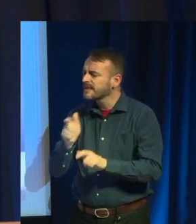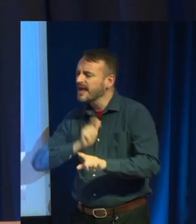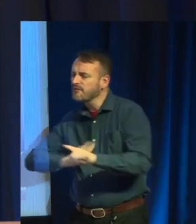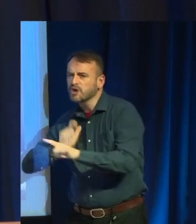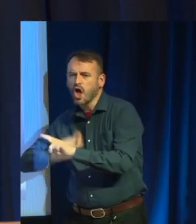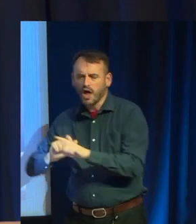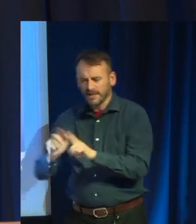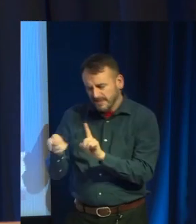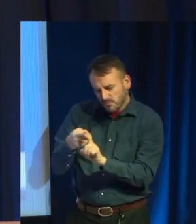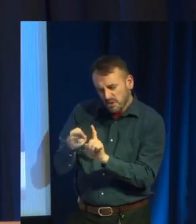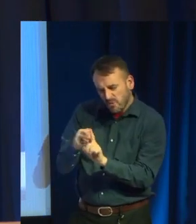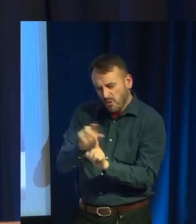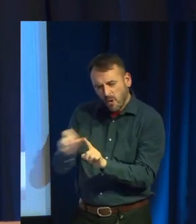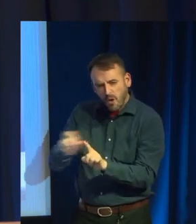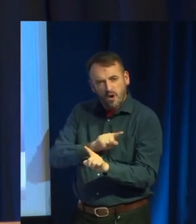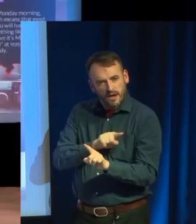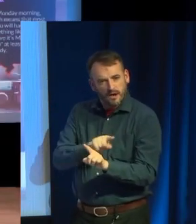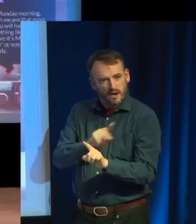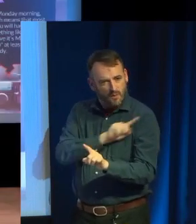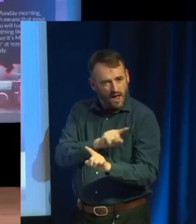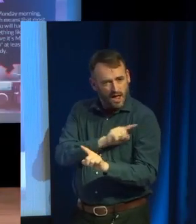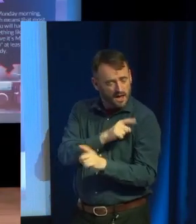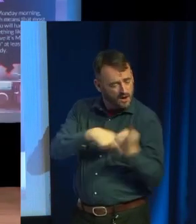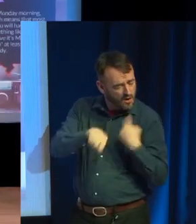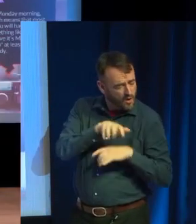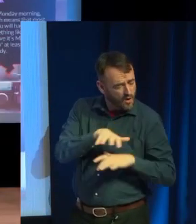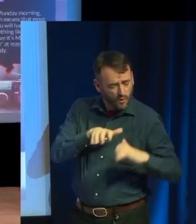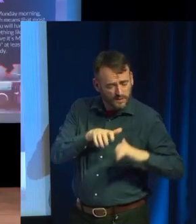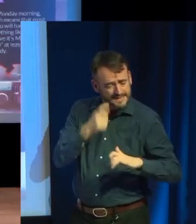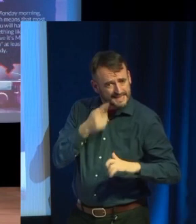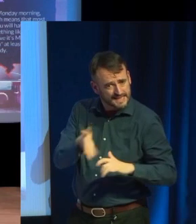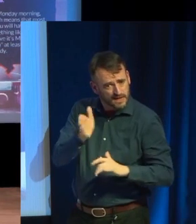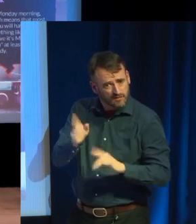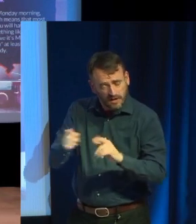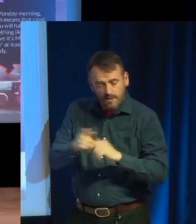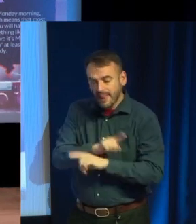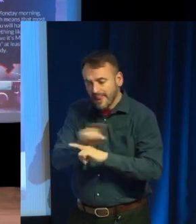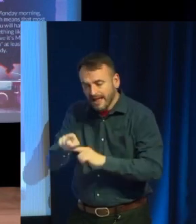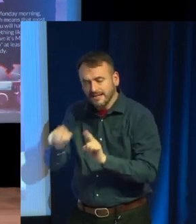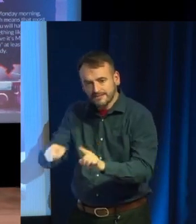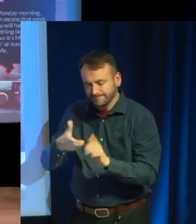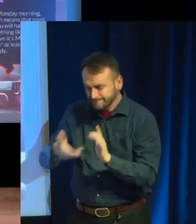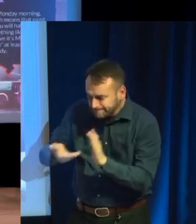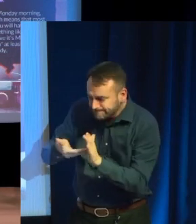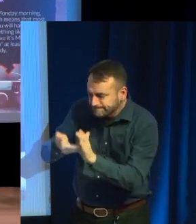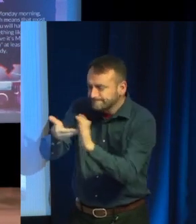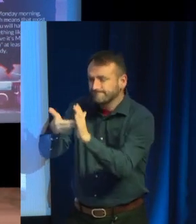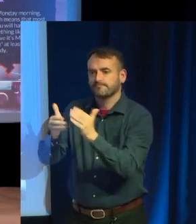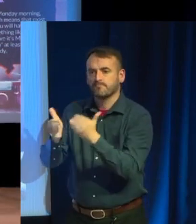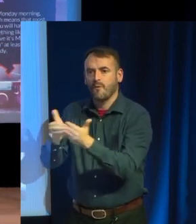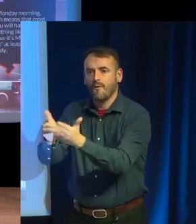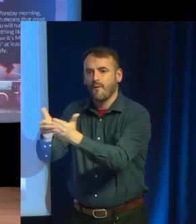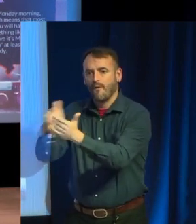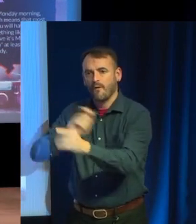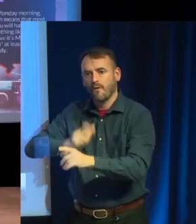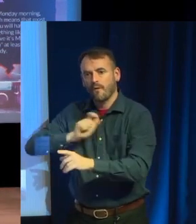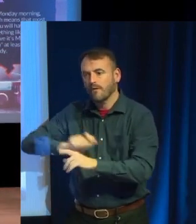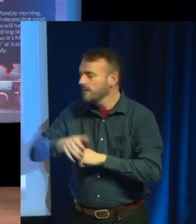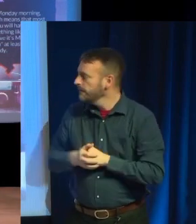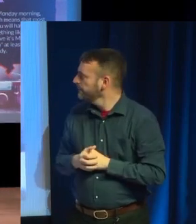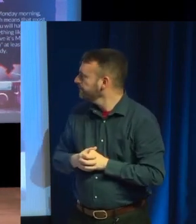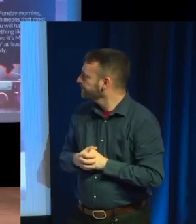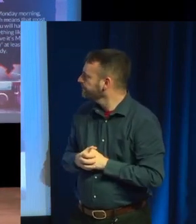it's recognizable and it's easier for people, but try to build on it later on, which we did for this one. The next